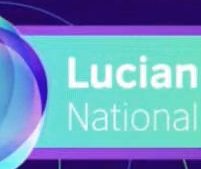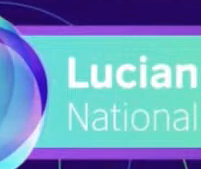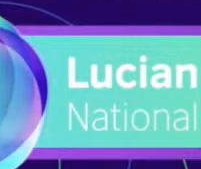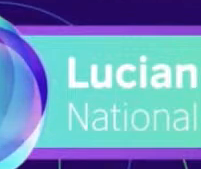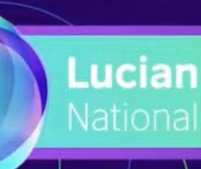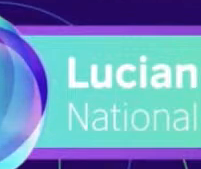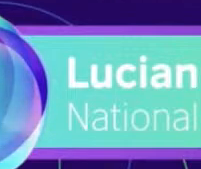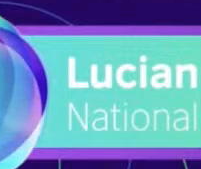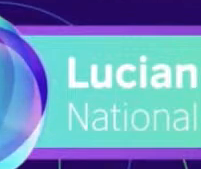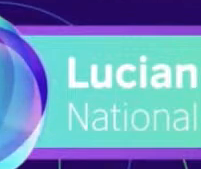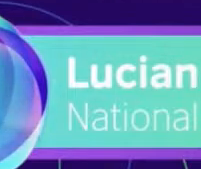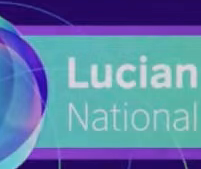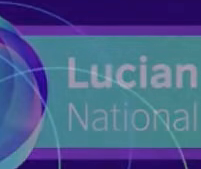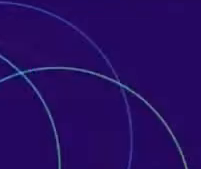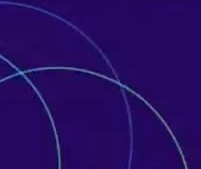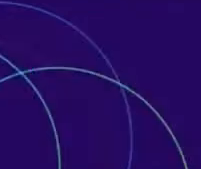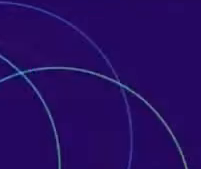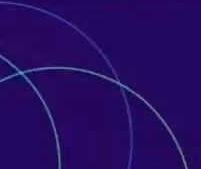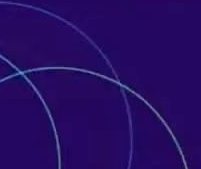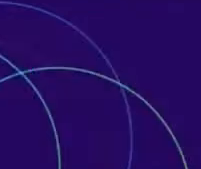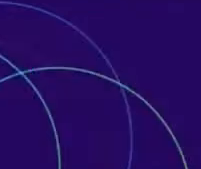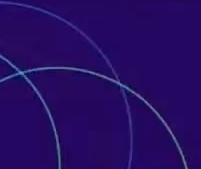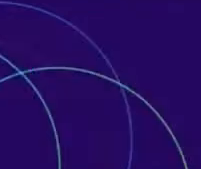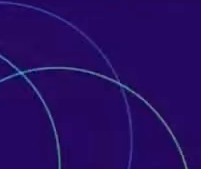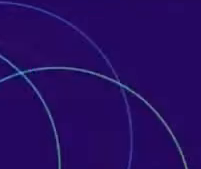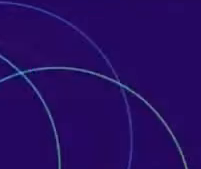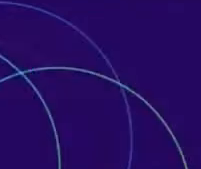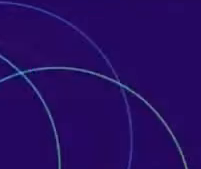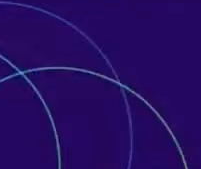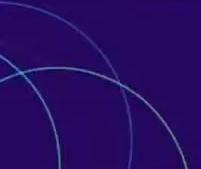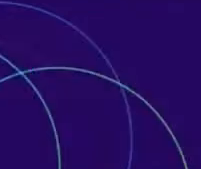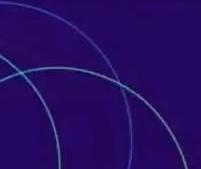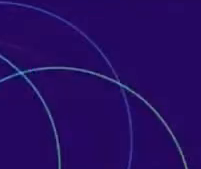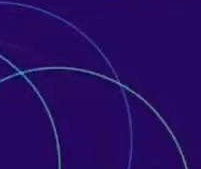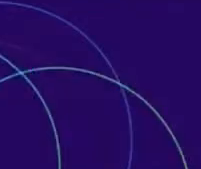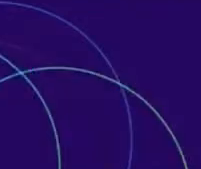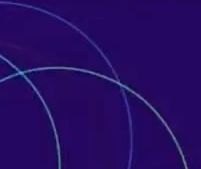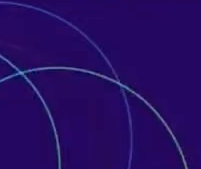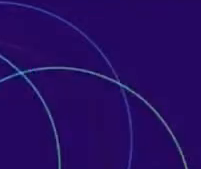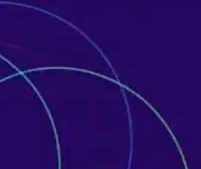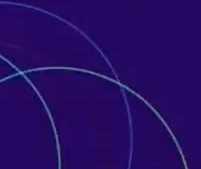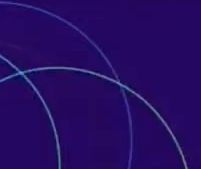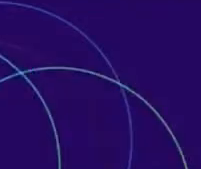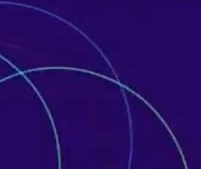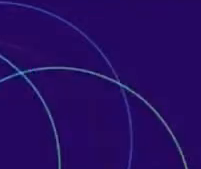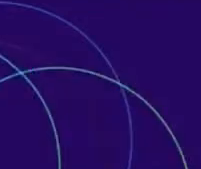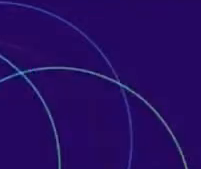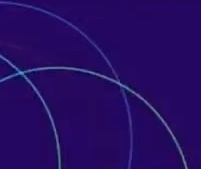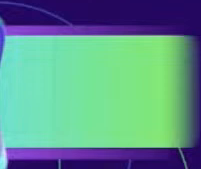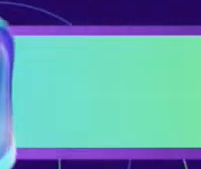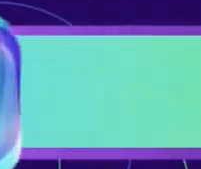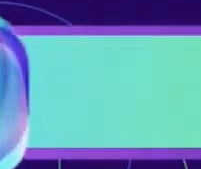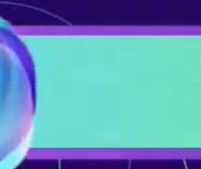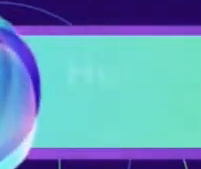am an academic consultant, teacher, and trainer. And with me, I've got Heriberto Diaz.